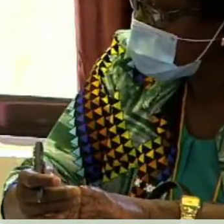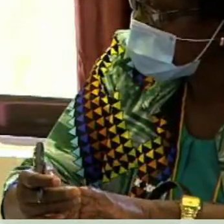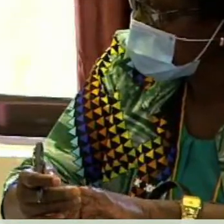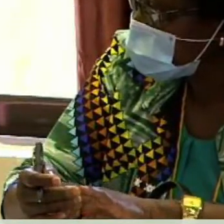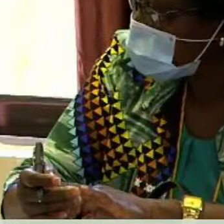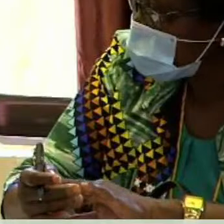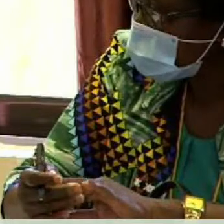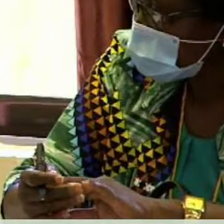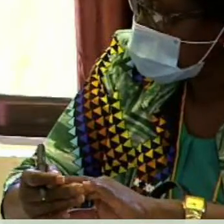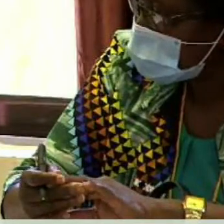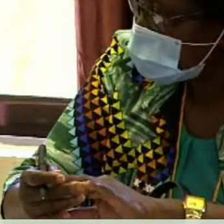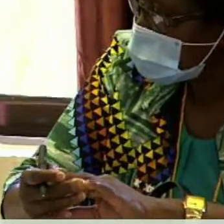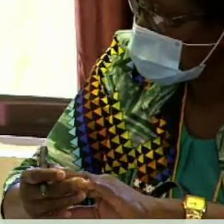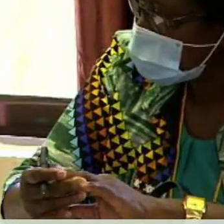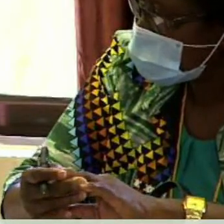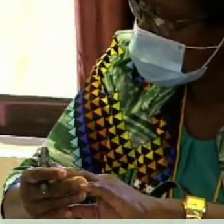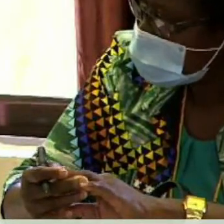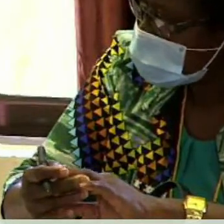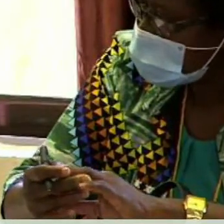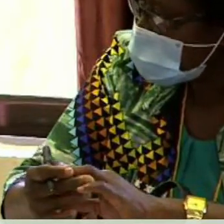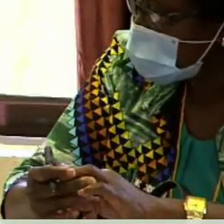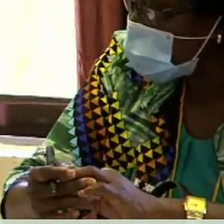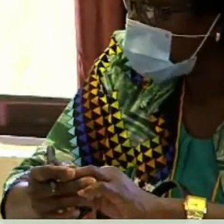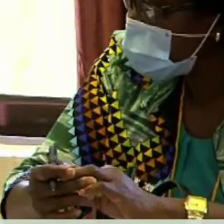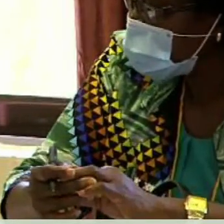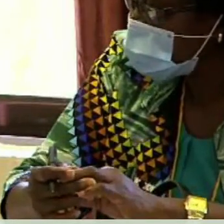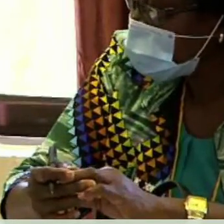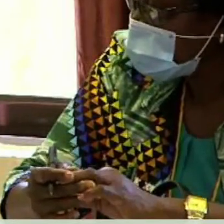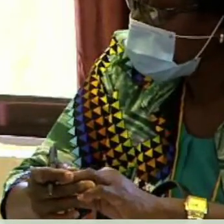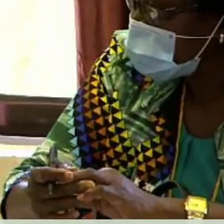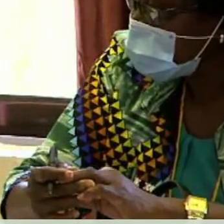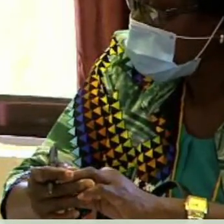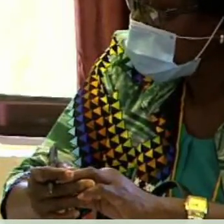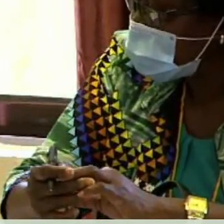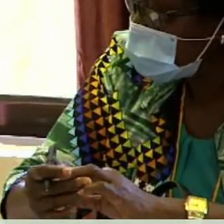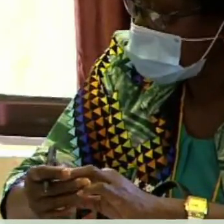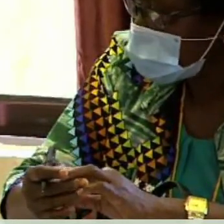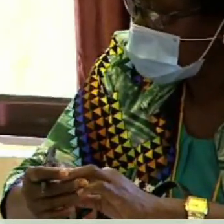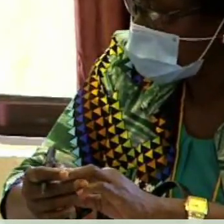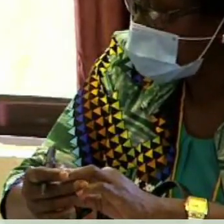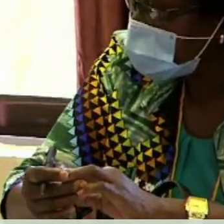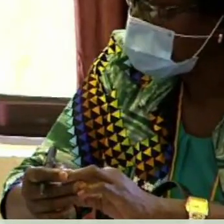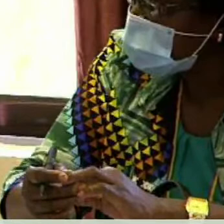strong case in terms of allocation of resources. Thank you.